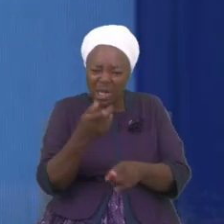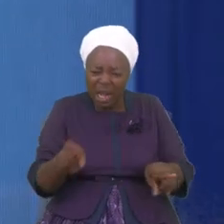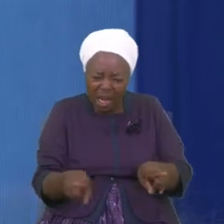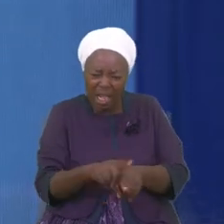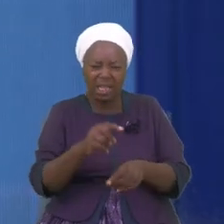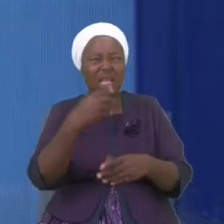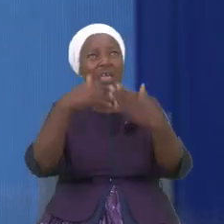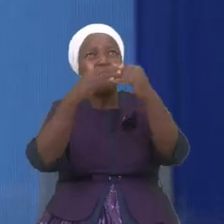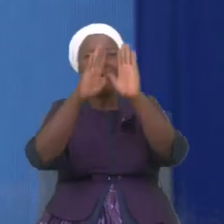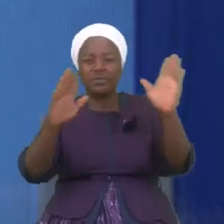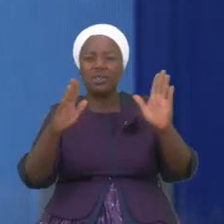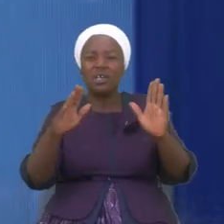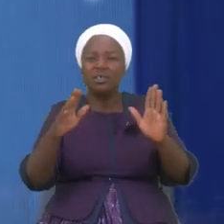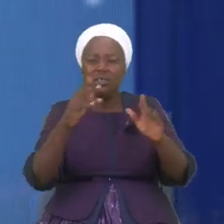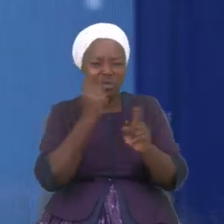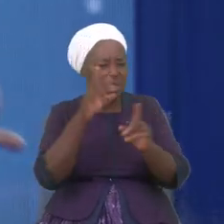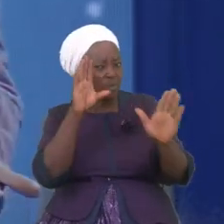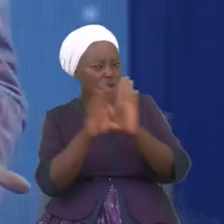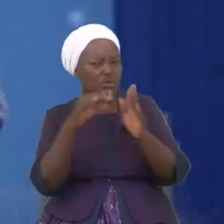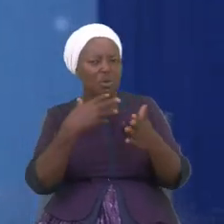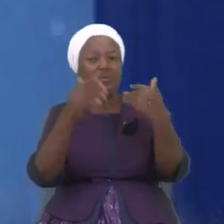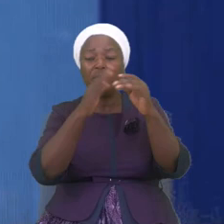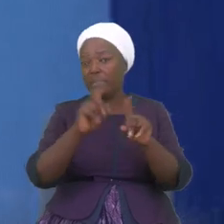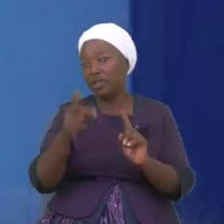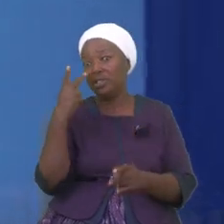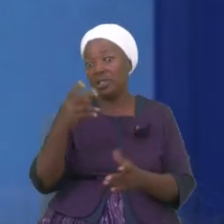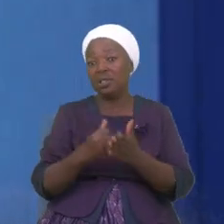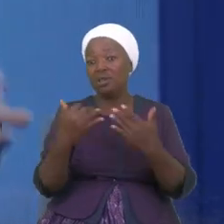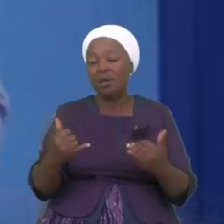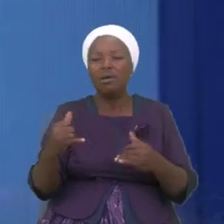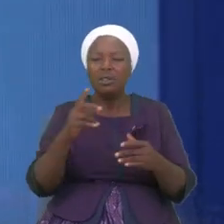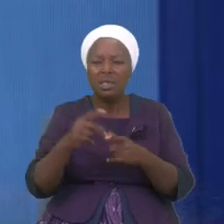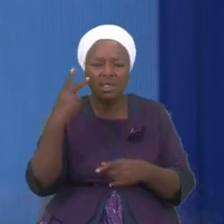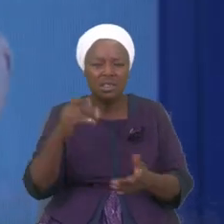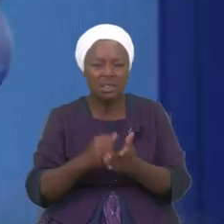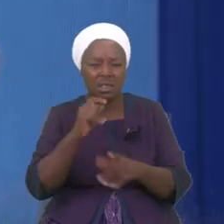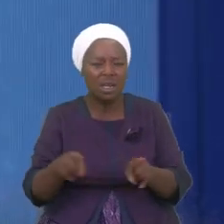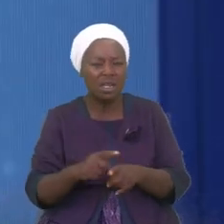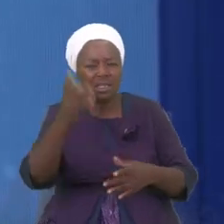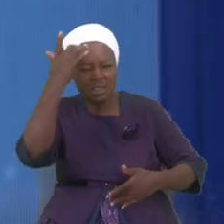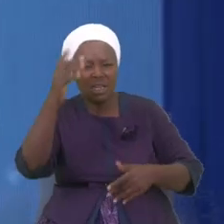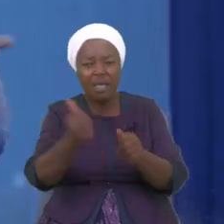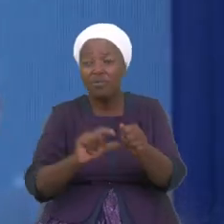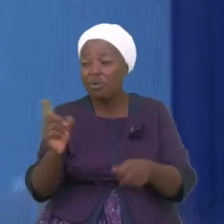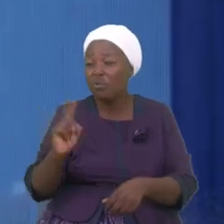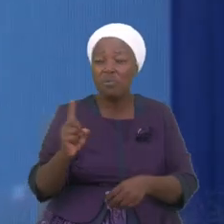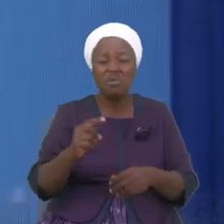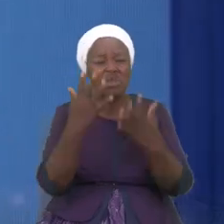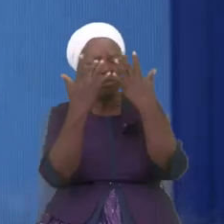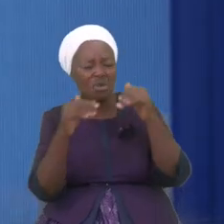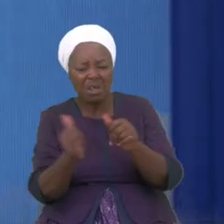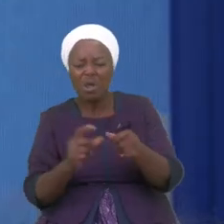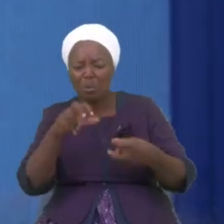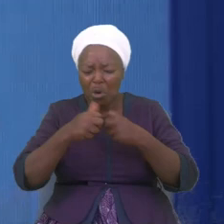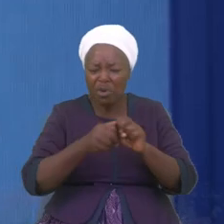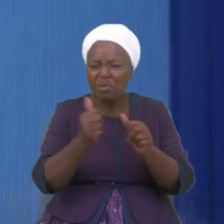A picture of heaven. But look at it now. It's like the sickness everywhere, sorrow everywhere, problem